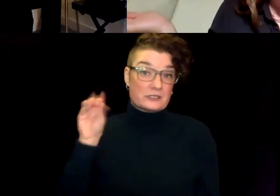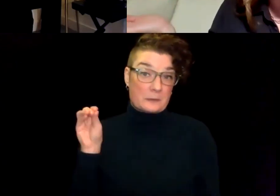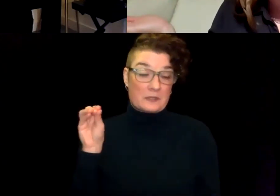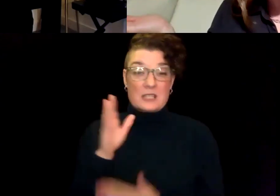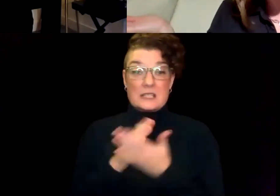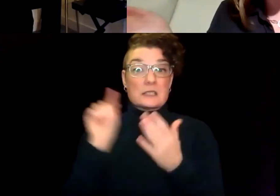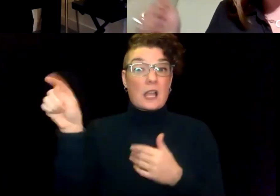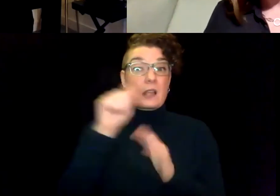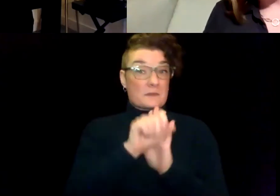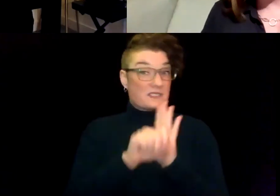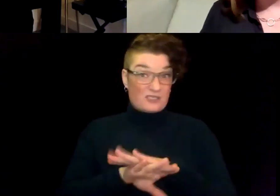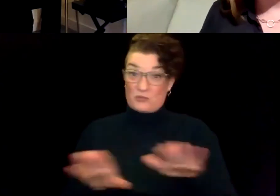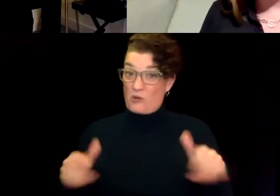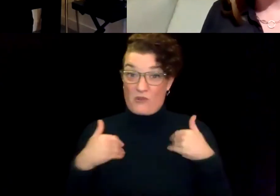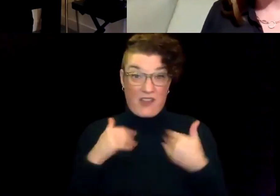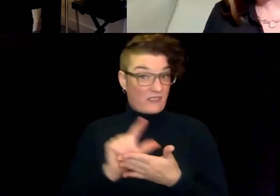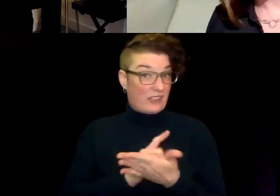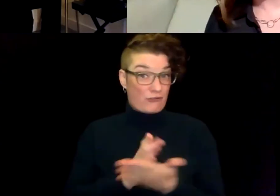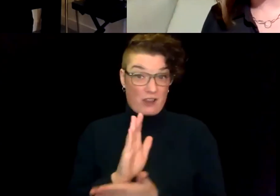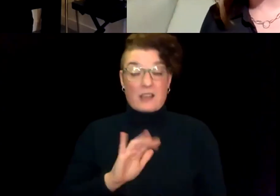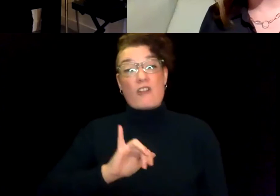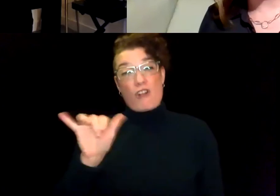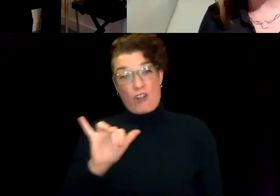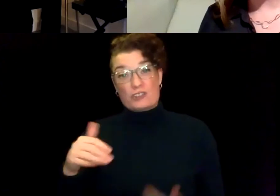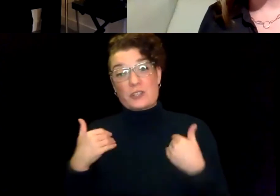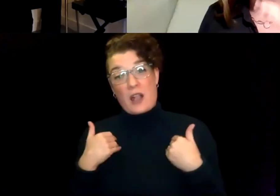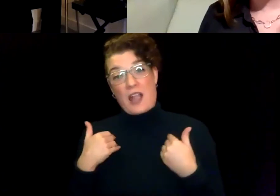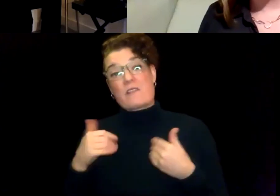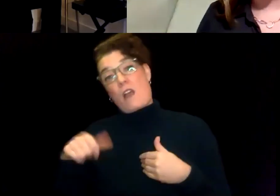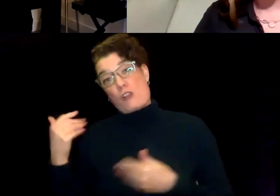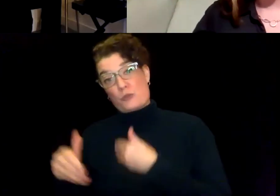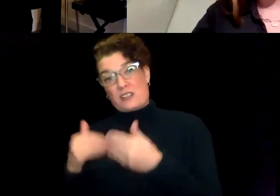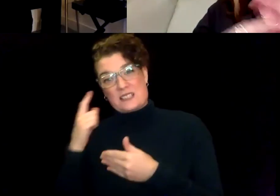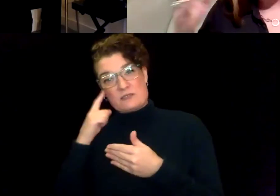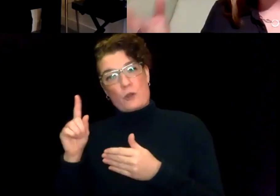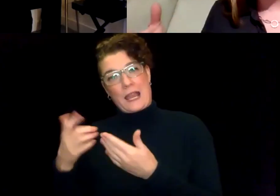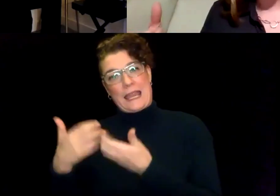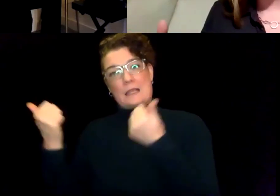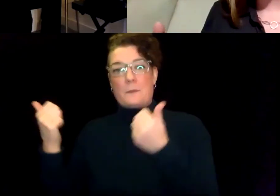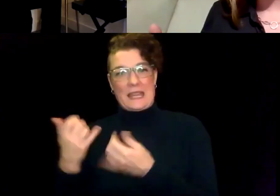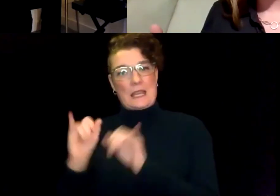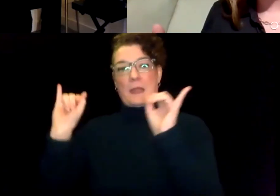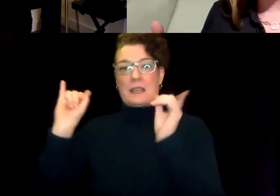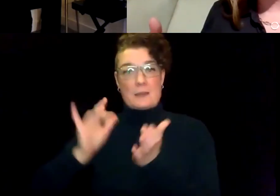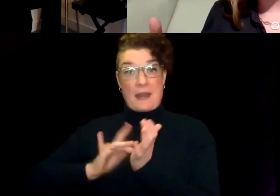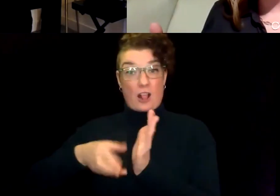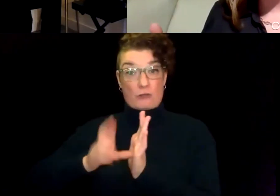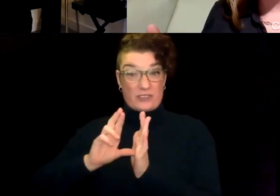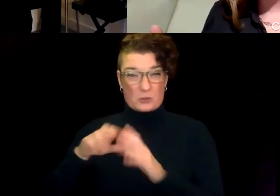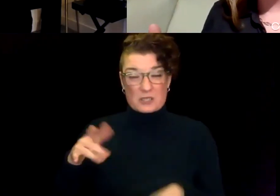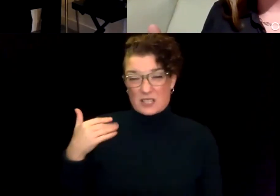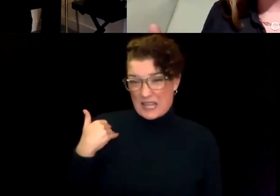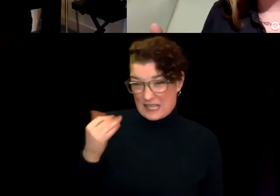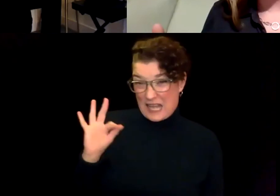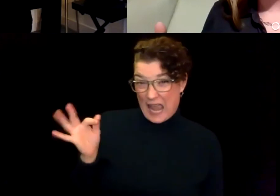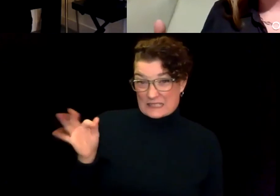states don't, right? And we also have an independent medical review process. These like sprung up all over the United States in the late 90s